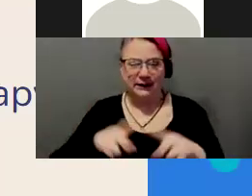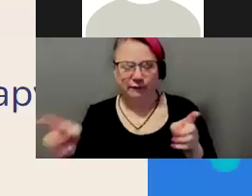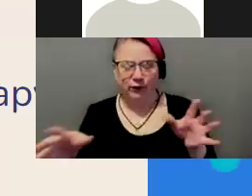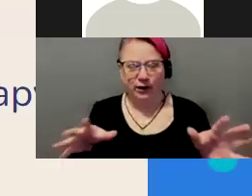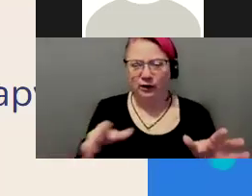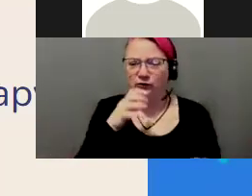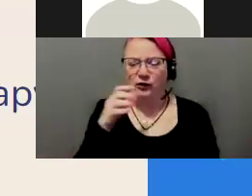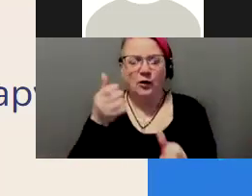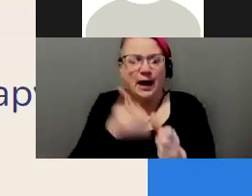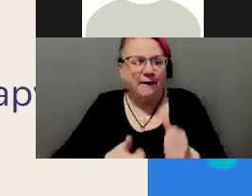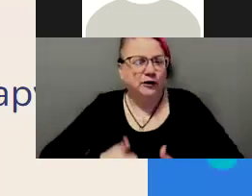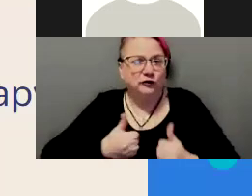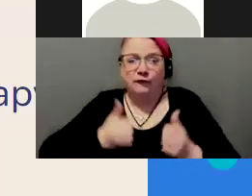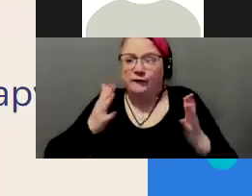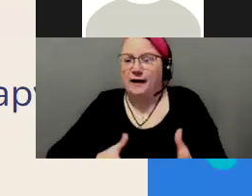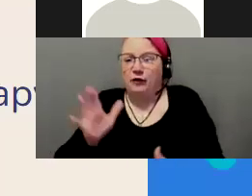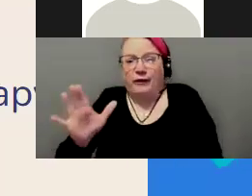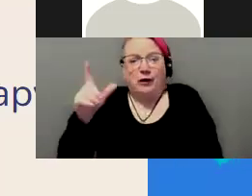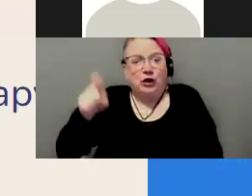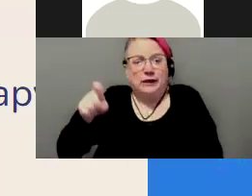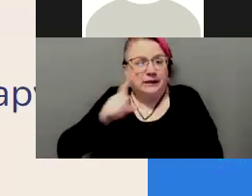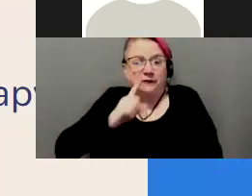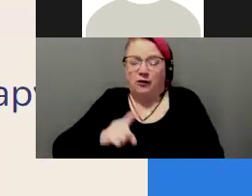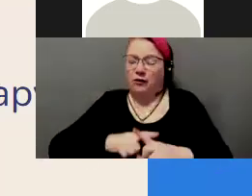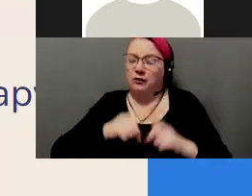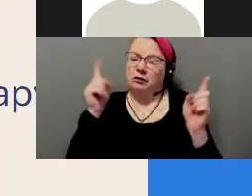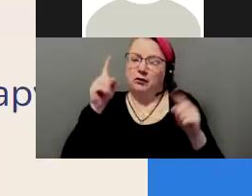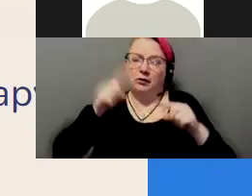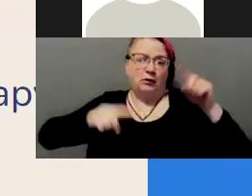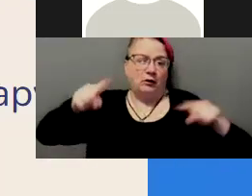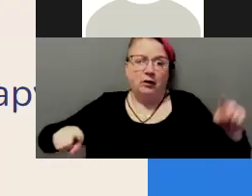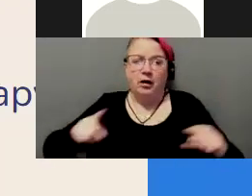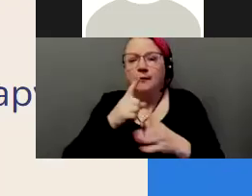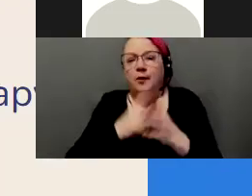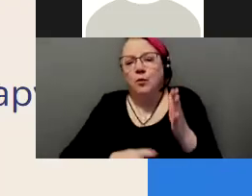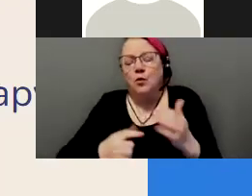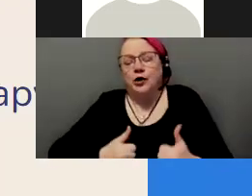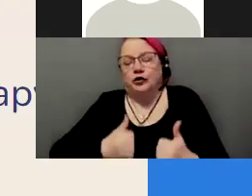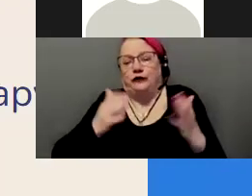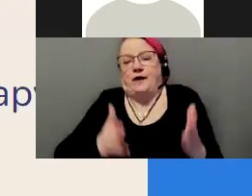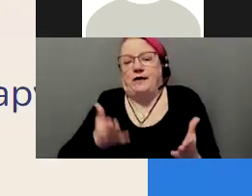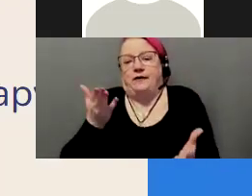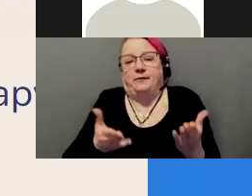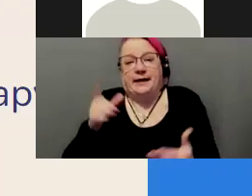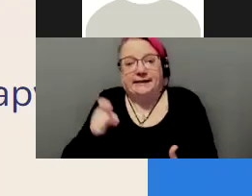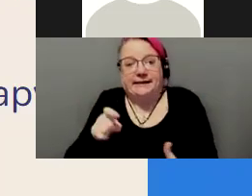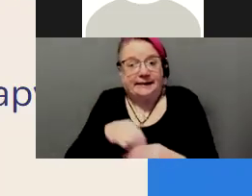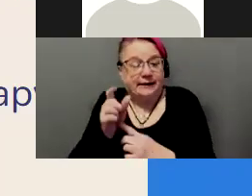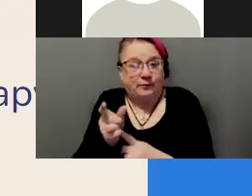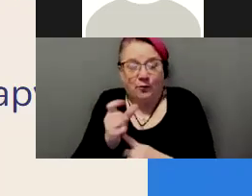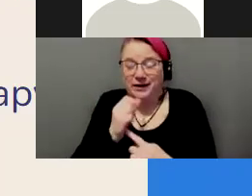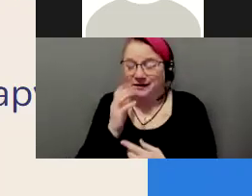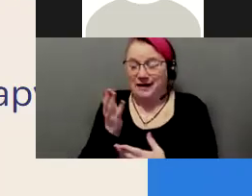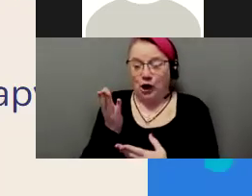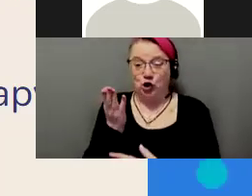And again, every survivor is different, but just keeping in mind that what a survivor might need in the moment might not be you, and that doesn't necessarily